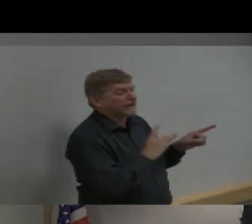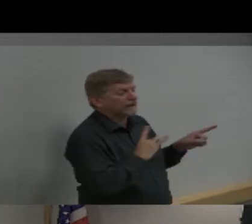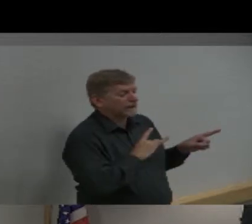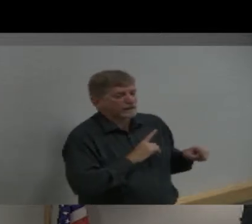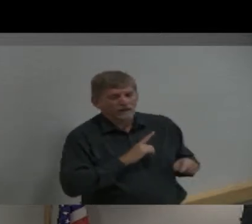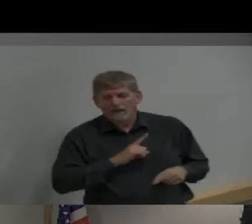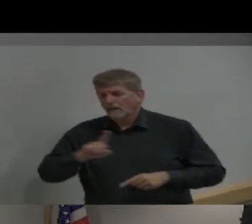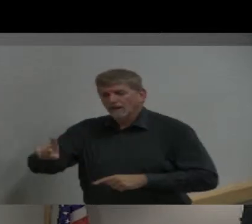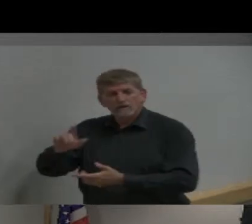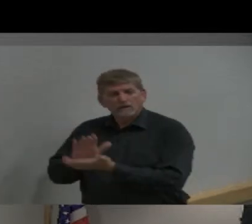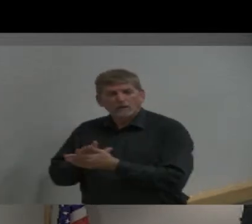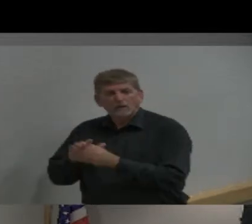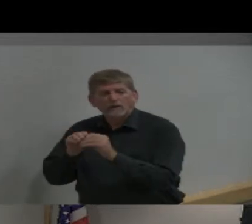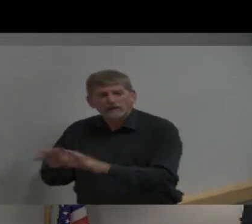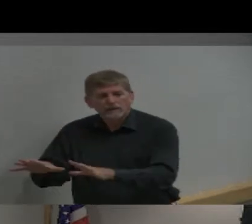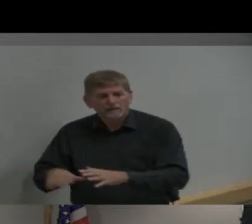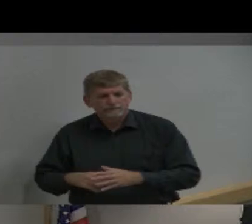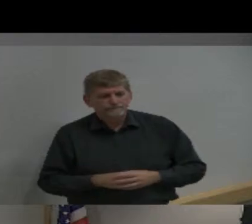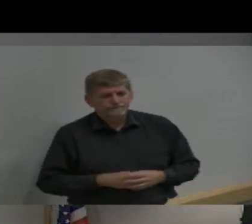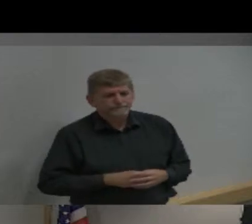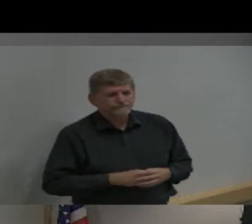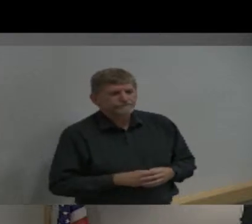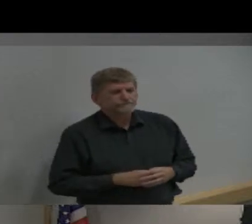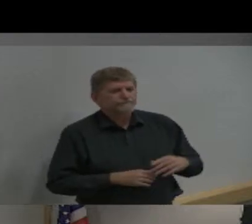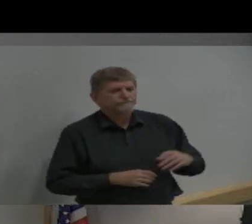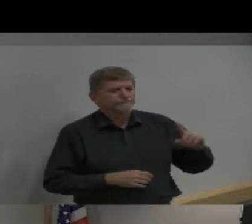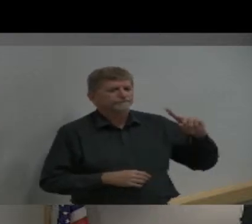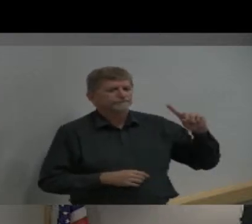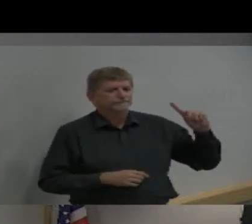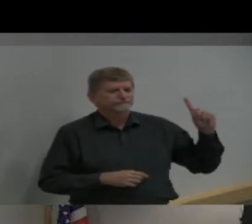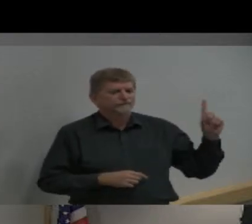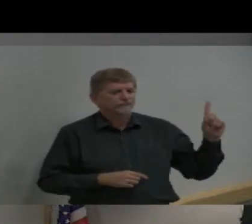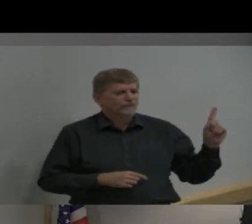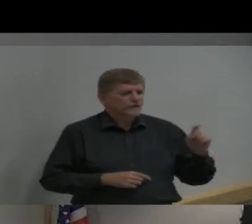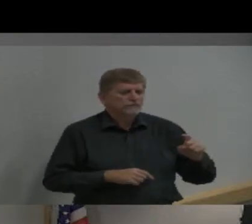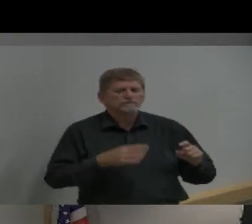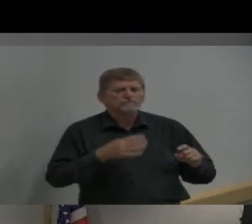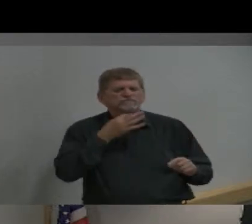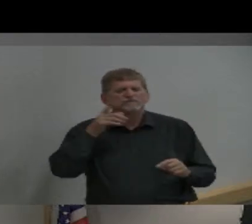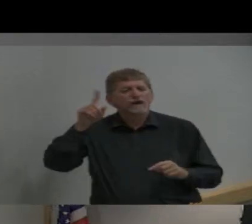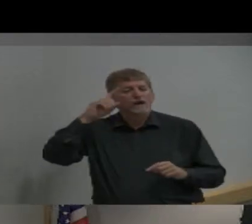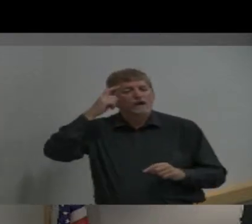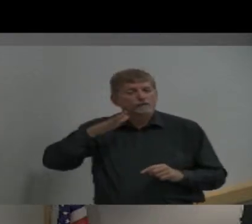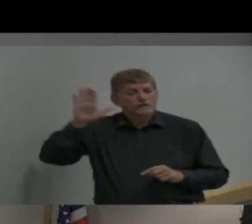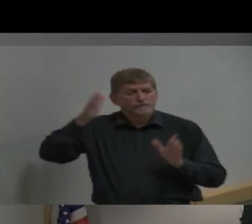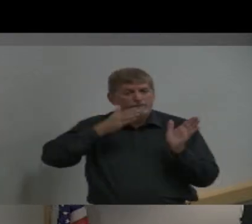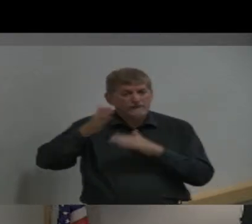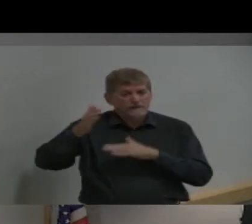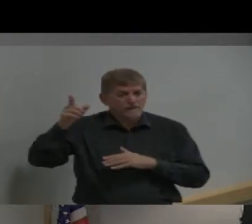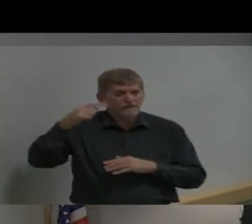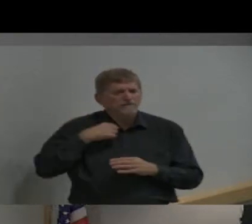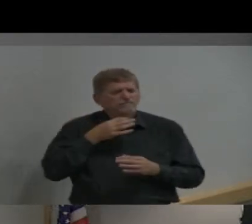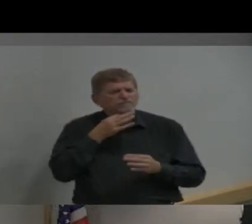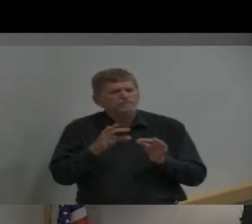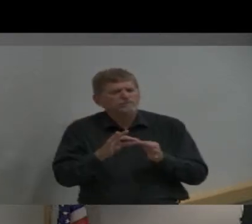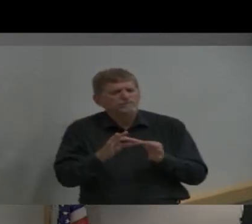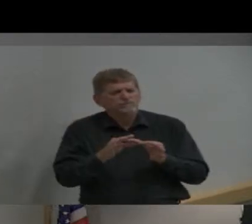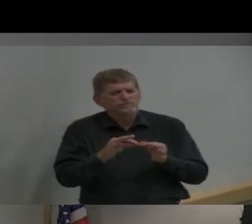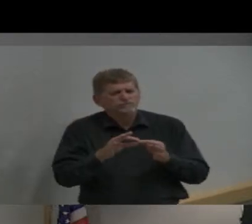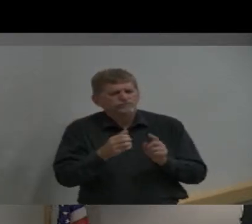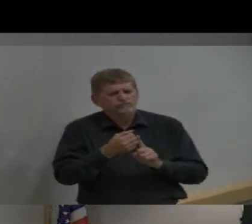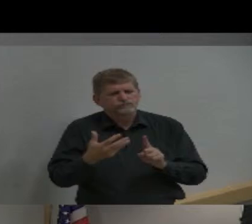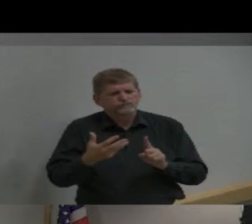And following up on the governor's plan for the mayors and for Commissioner Brown, what concerns do you have